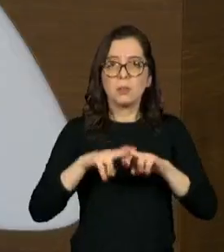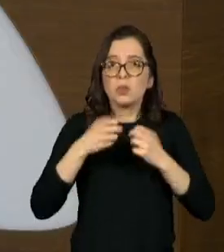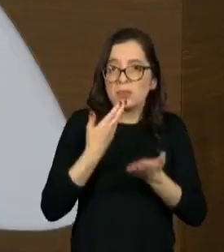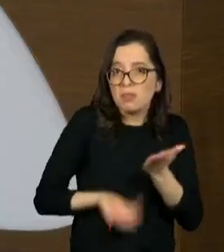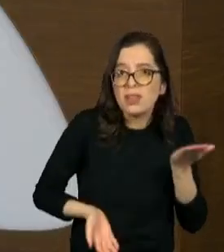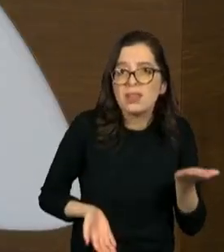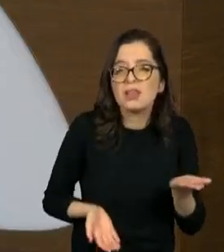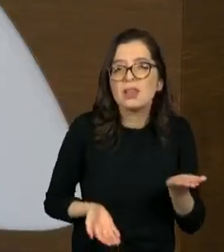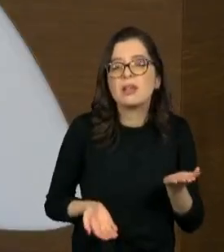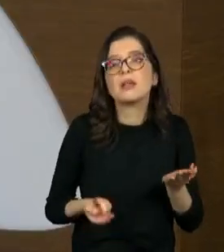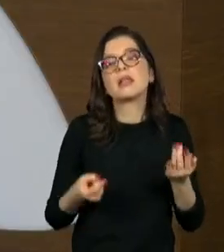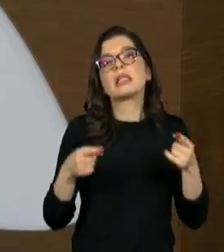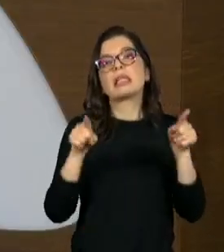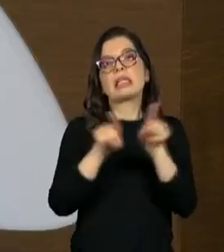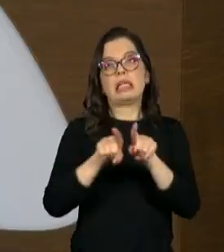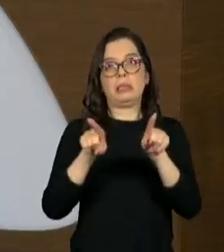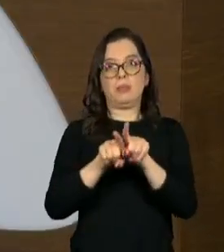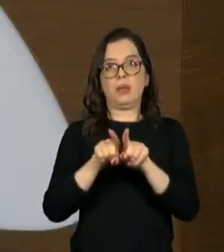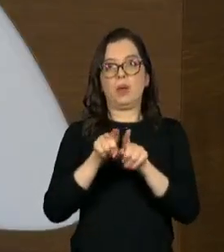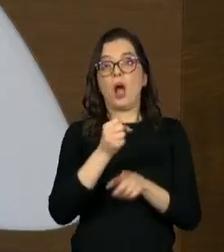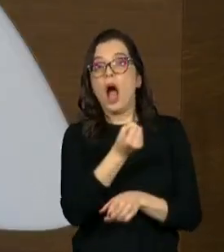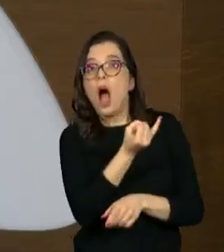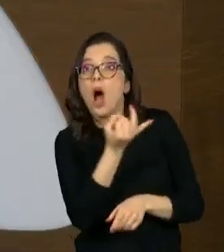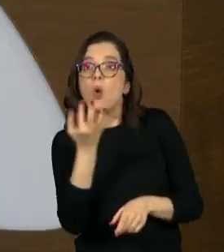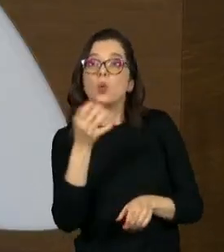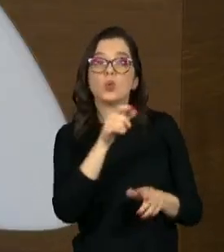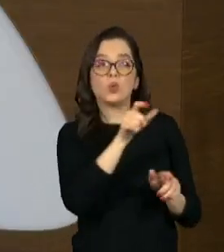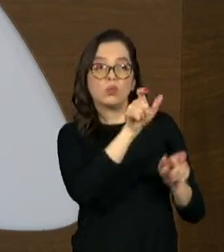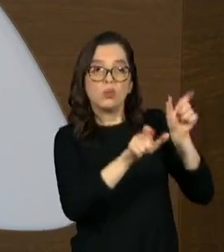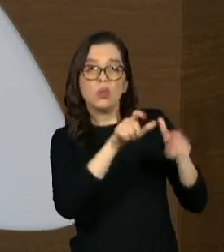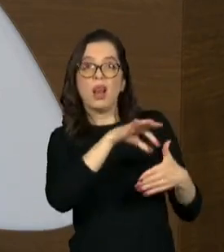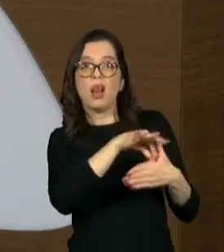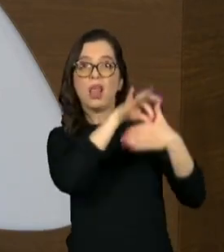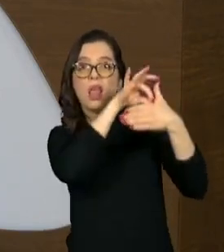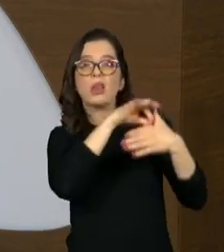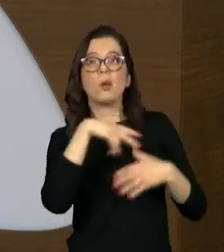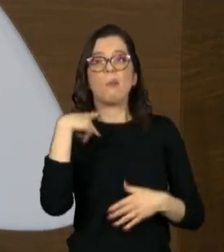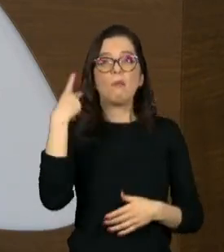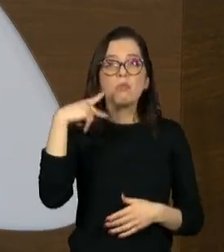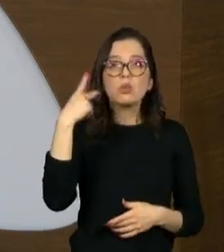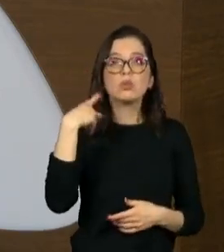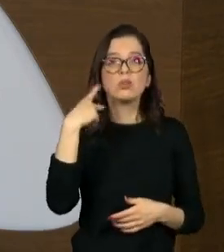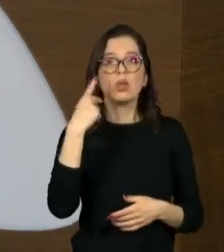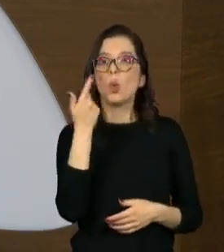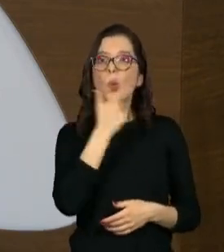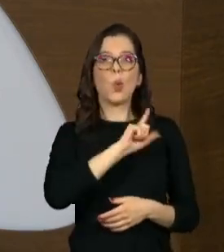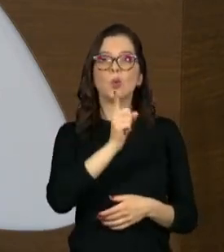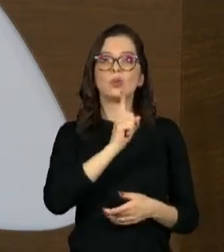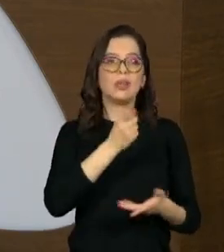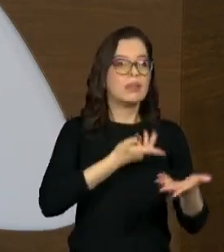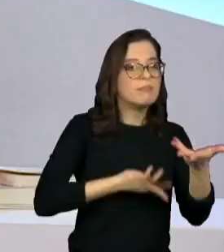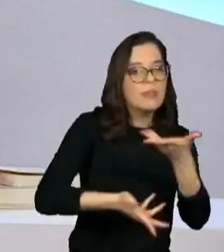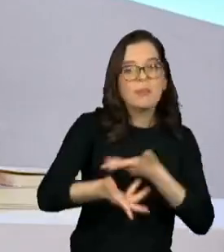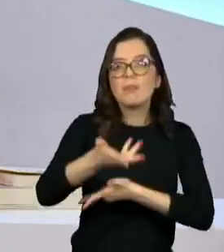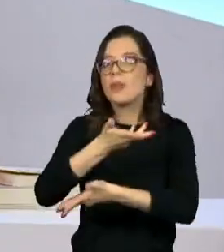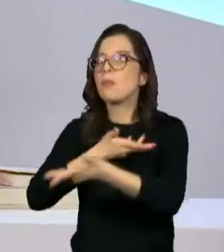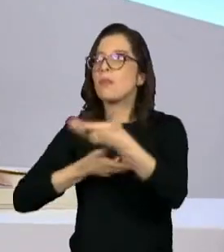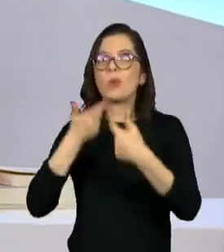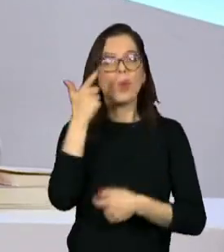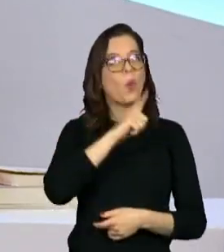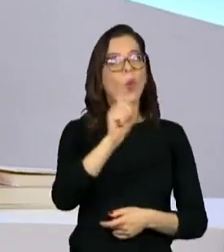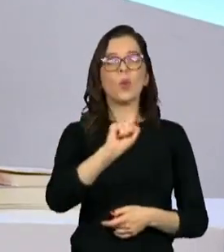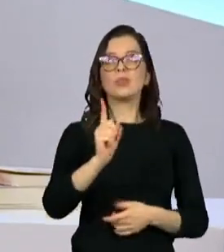não conseguem estabelecer um diálogo com essas pessoas que se sentem perdedoras, para que a gente possa, no futuro, ter